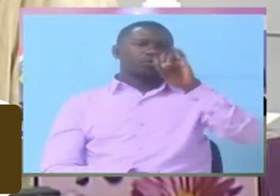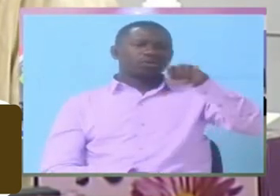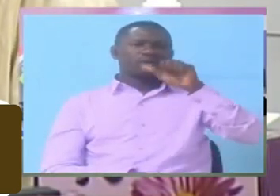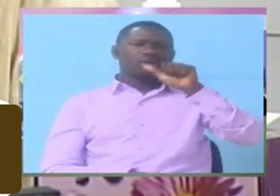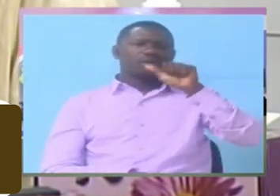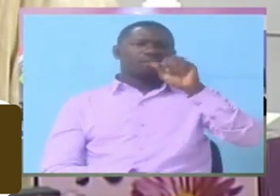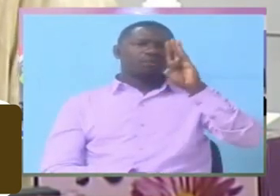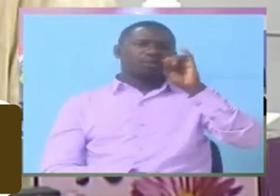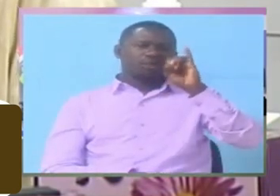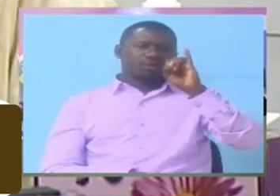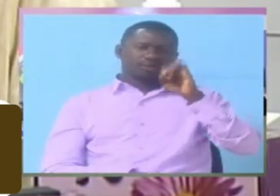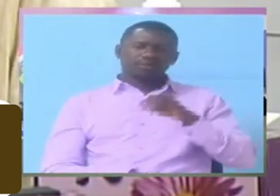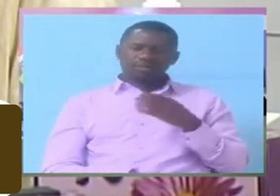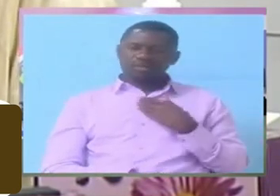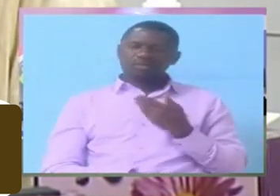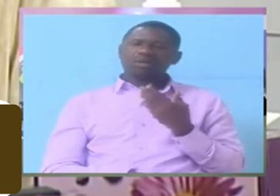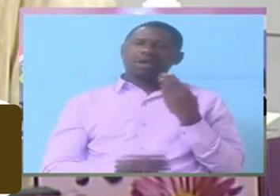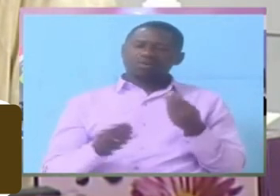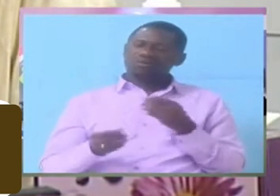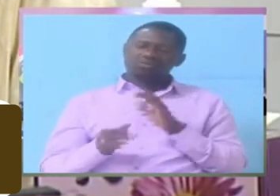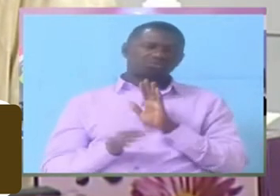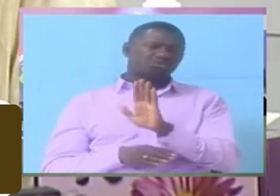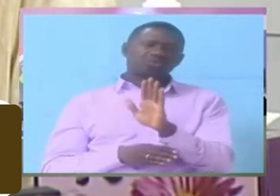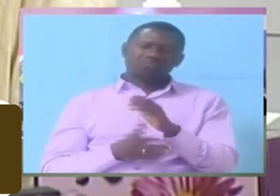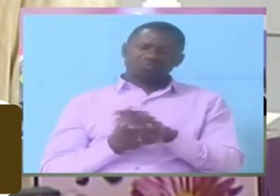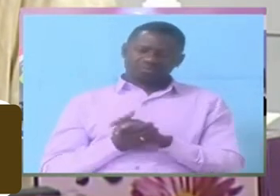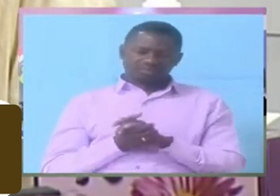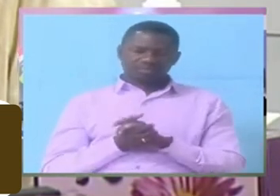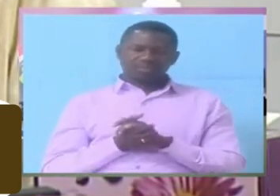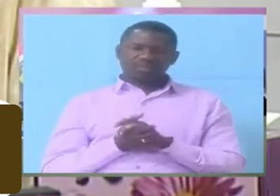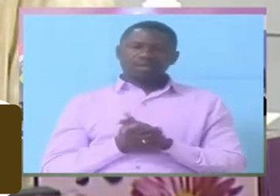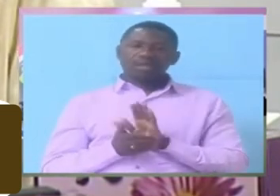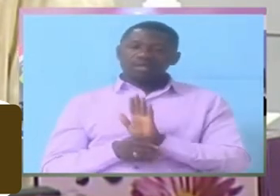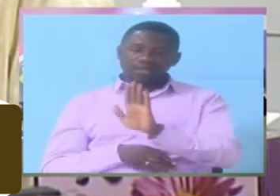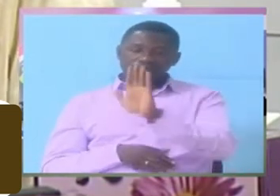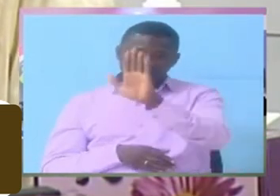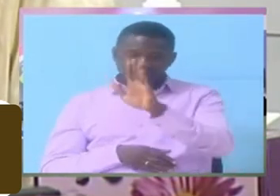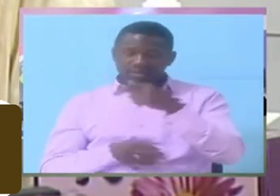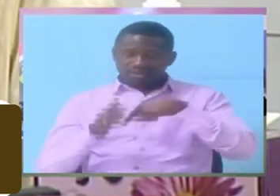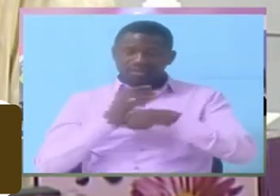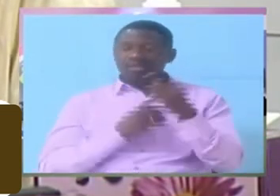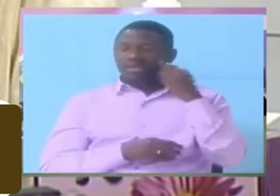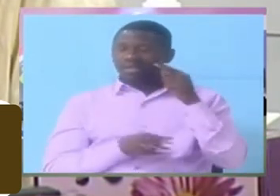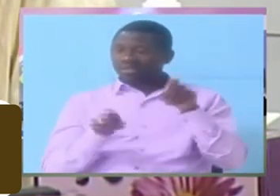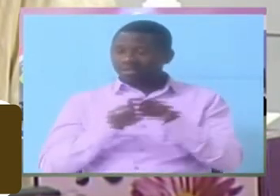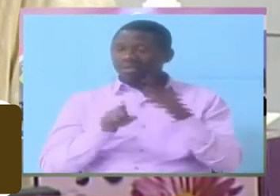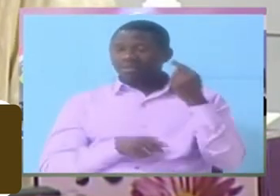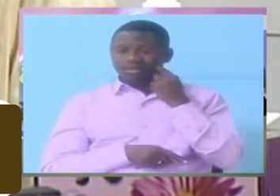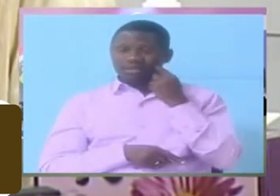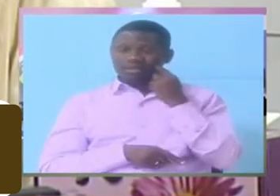that's how we stopped. Later on in the day, Munumo came and told me